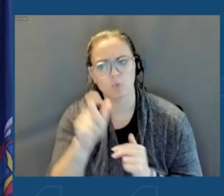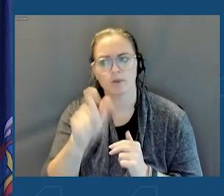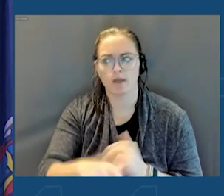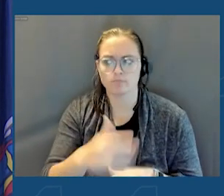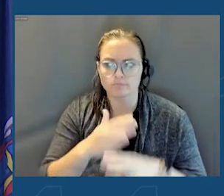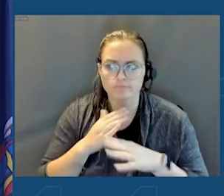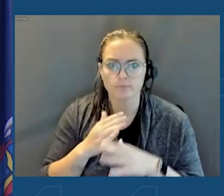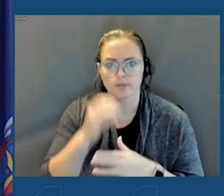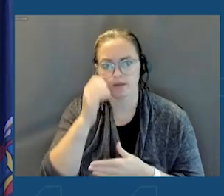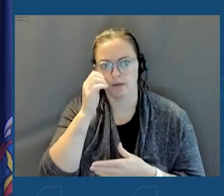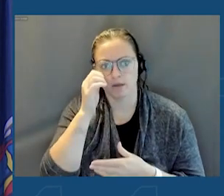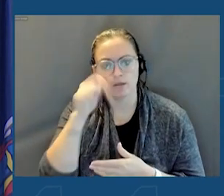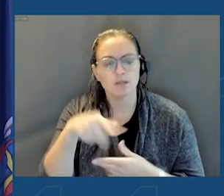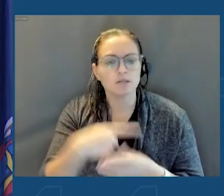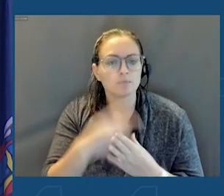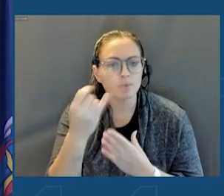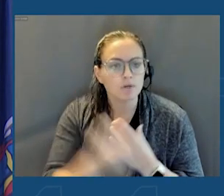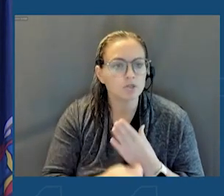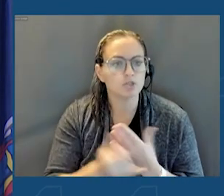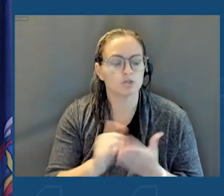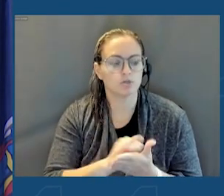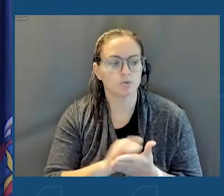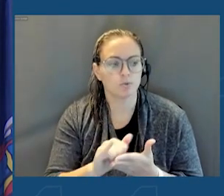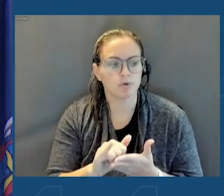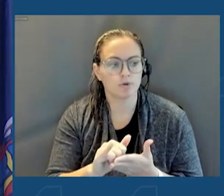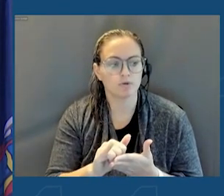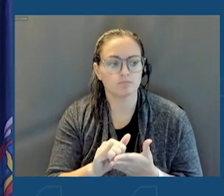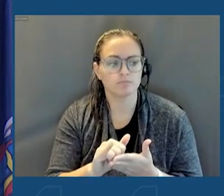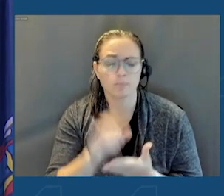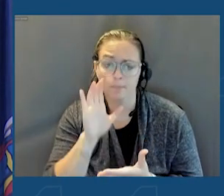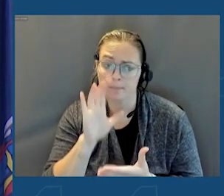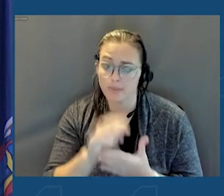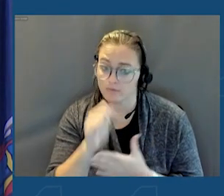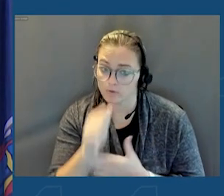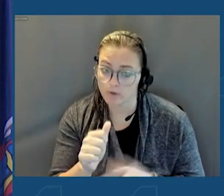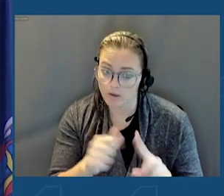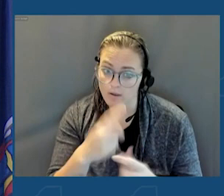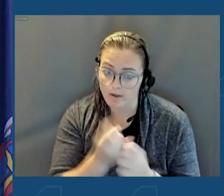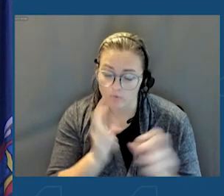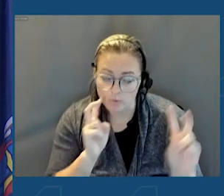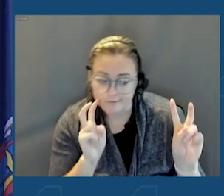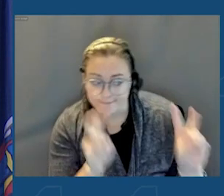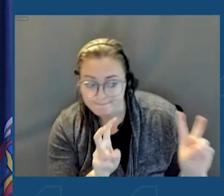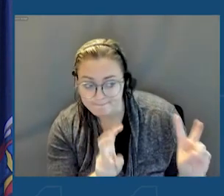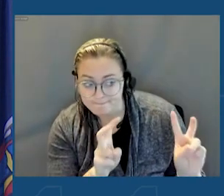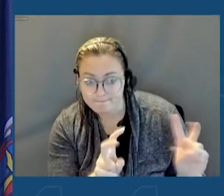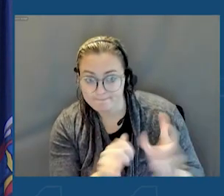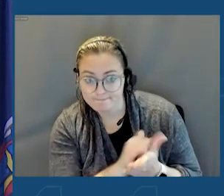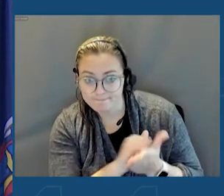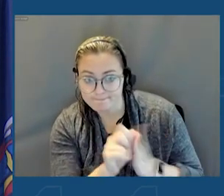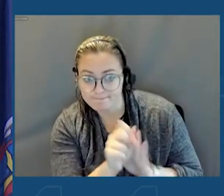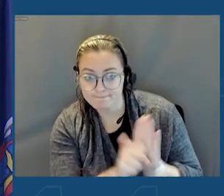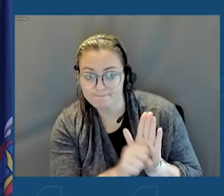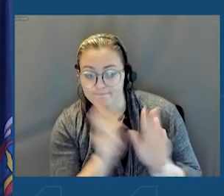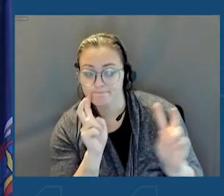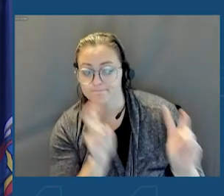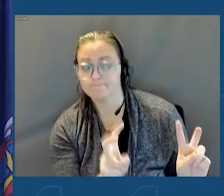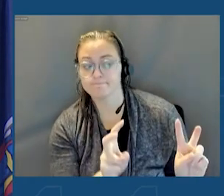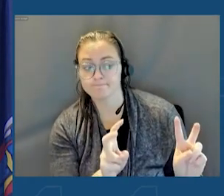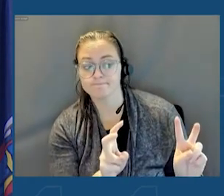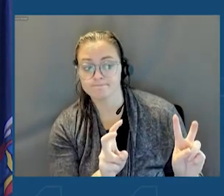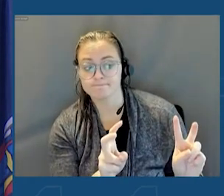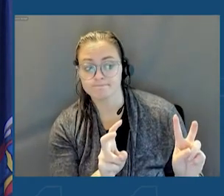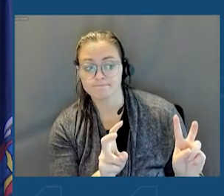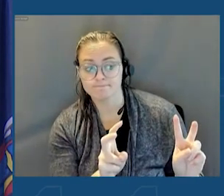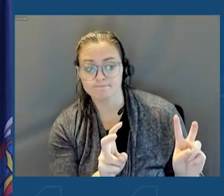protect this project here in New York. Believe it or not, everybody is watching New York State, as we're used to being in that